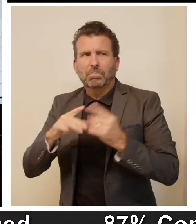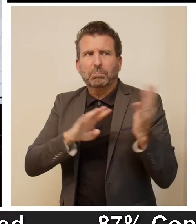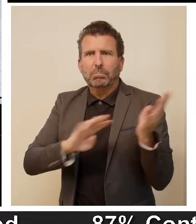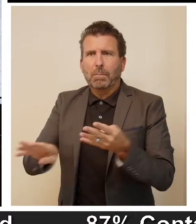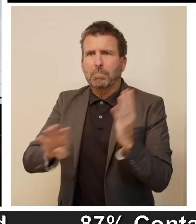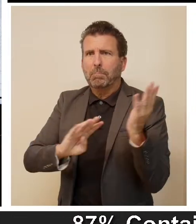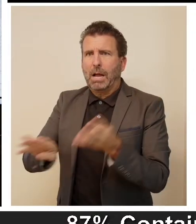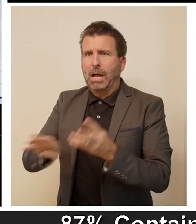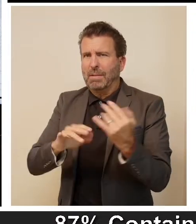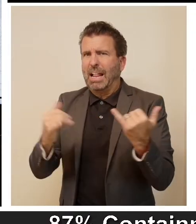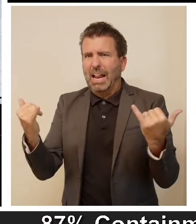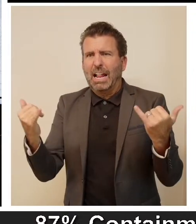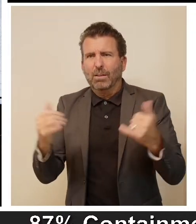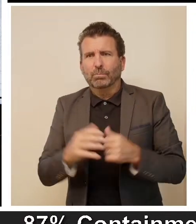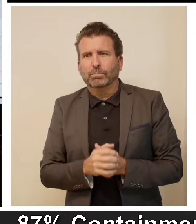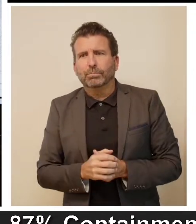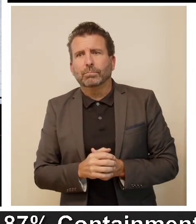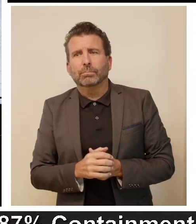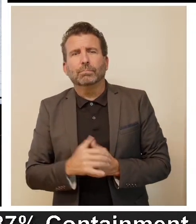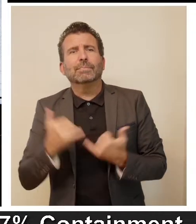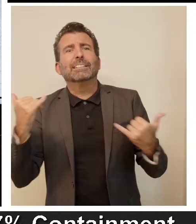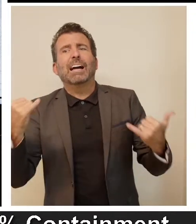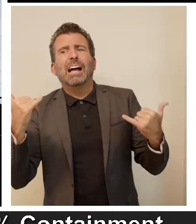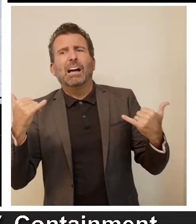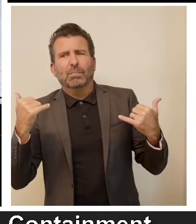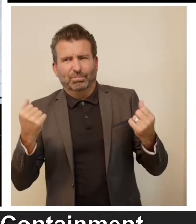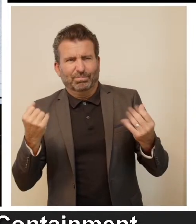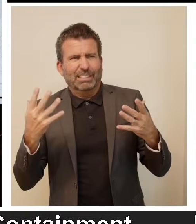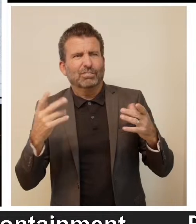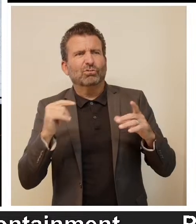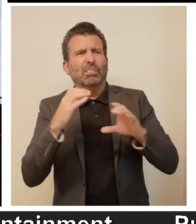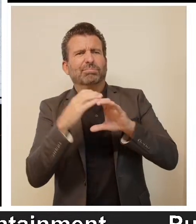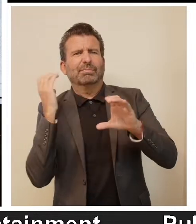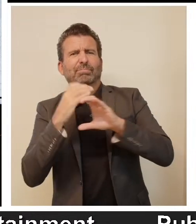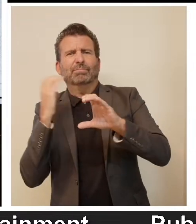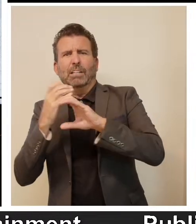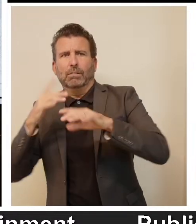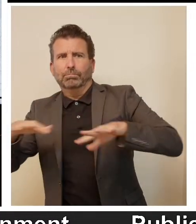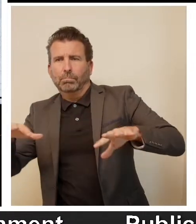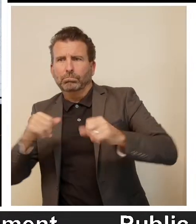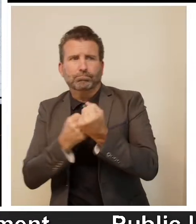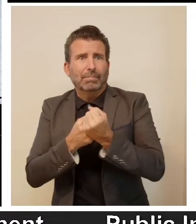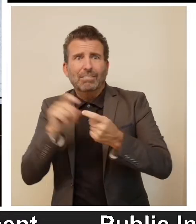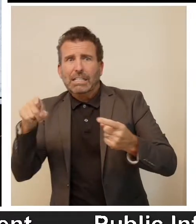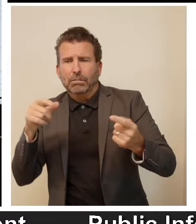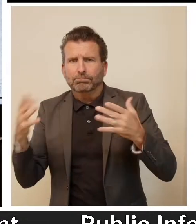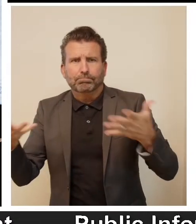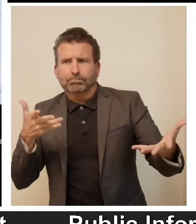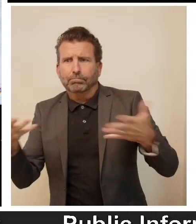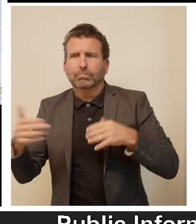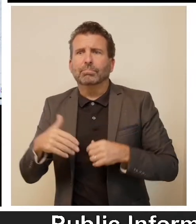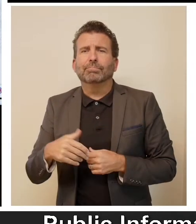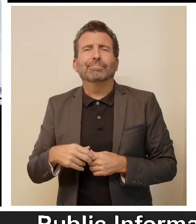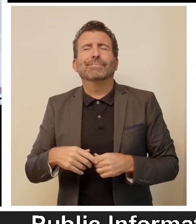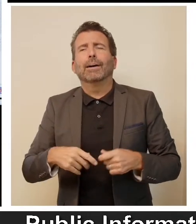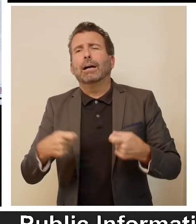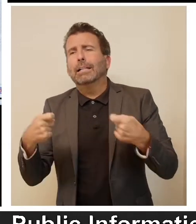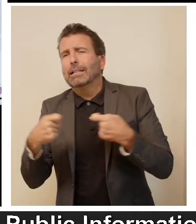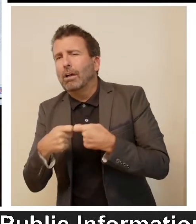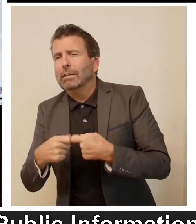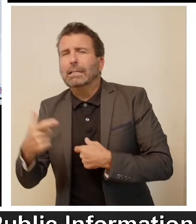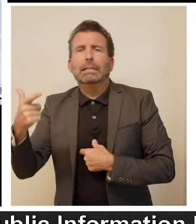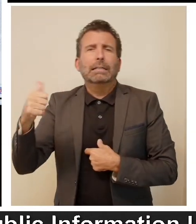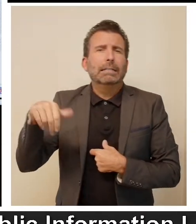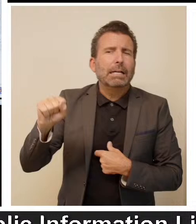lot of resources in here to support that and calls for service as well. We do have extra staffing in La